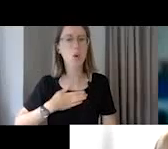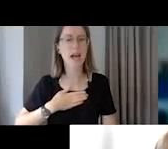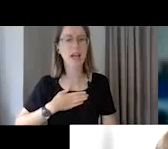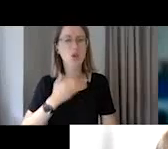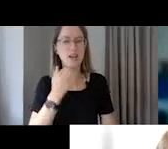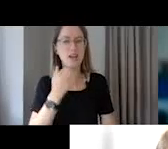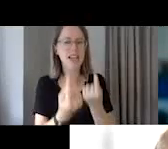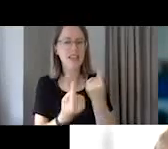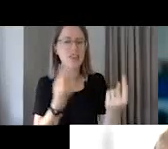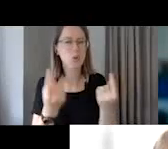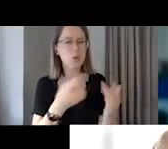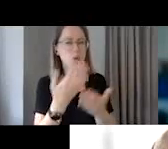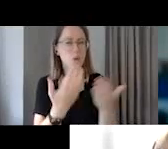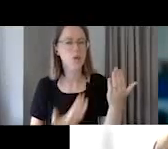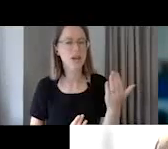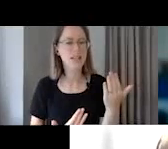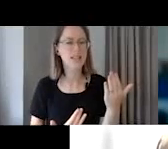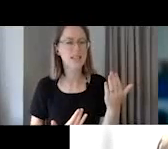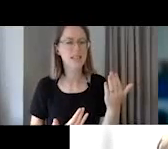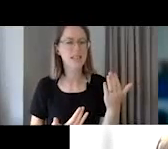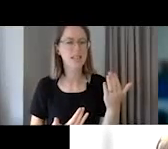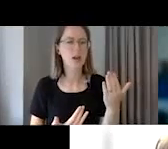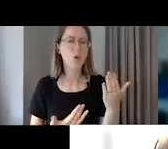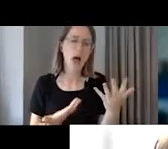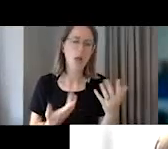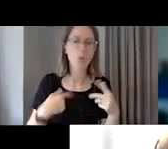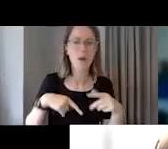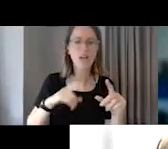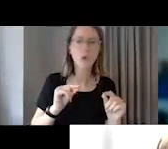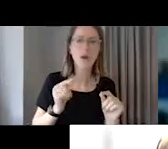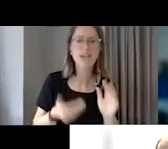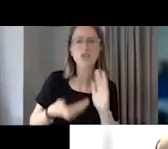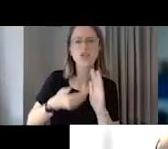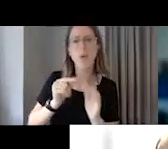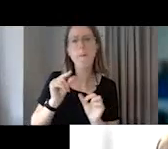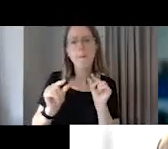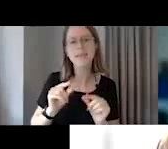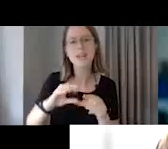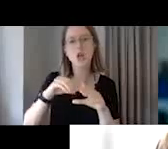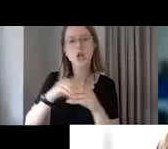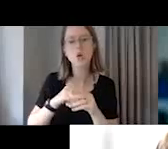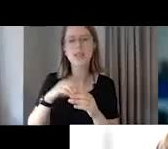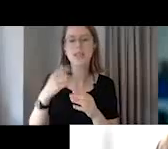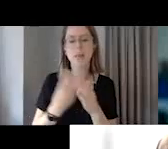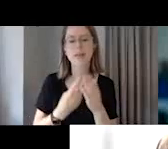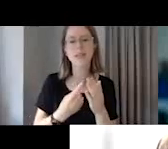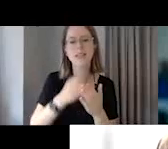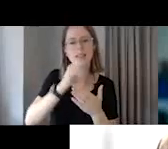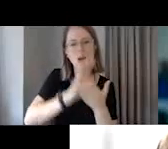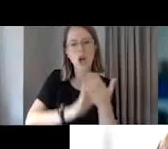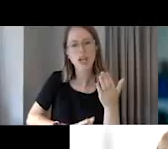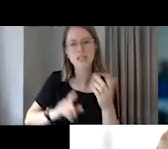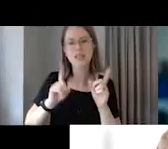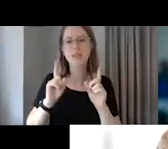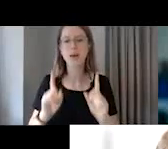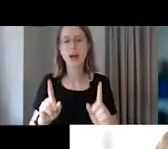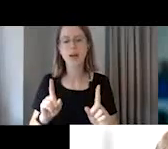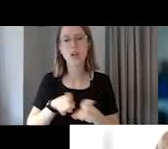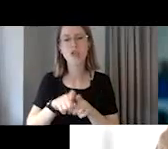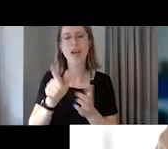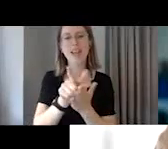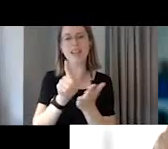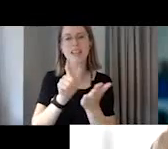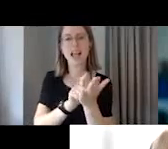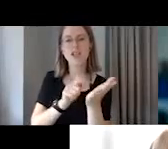thing. Like we do additional bits which include testimonies and so forth, but we try and put the legislation front and